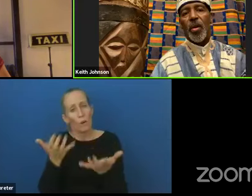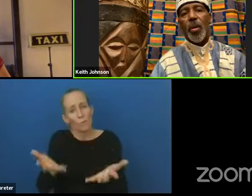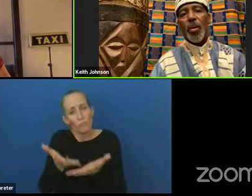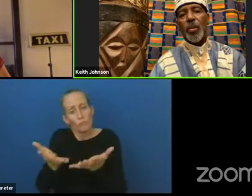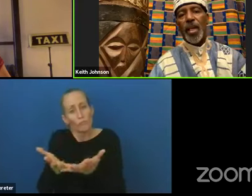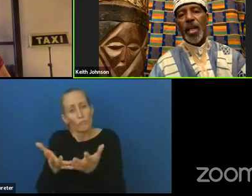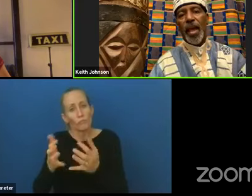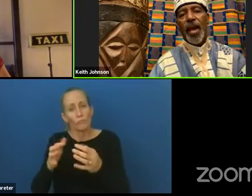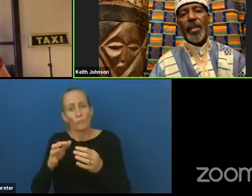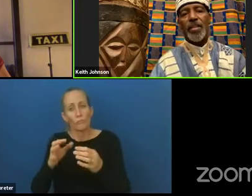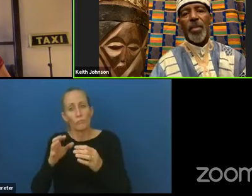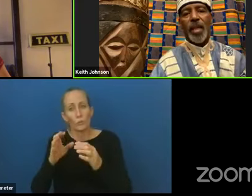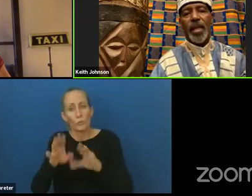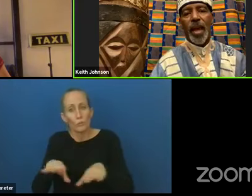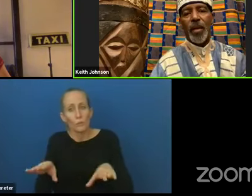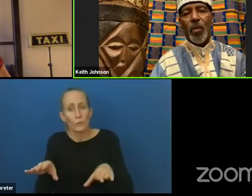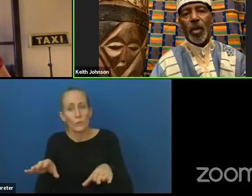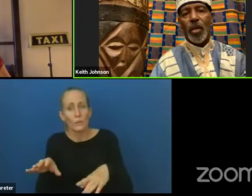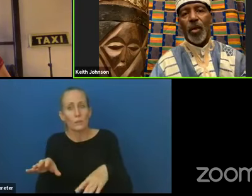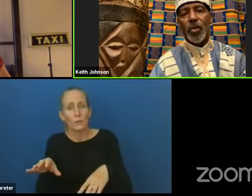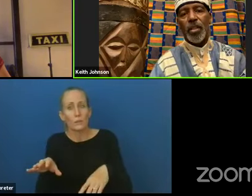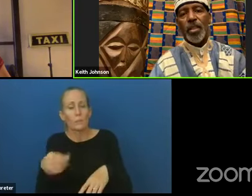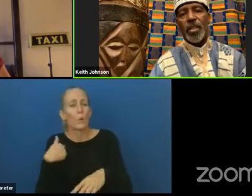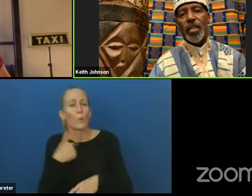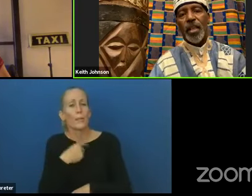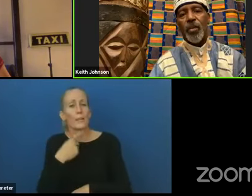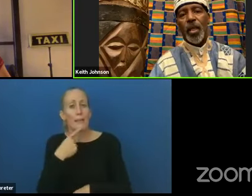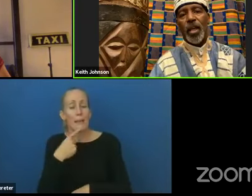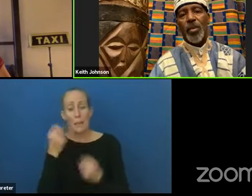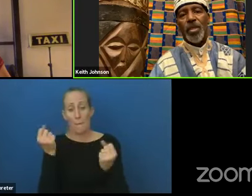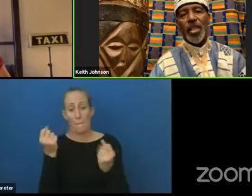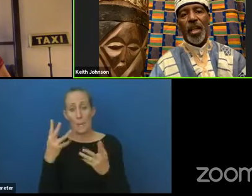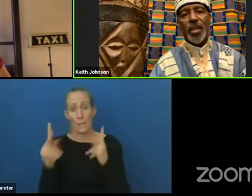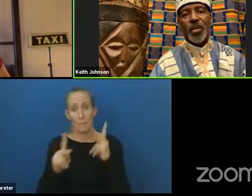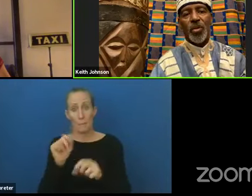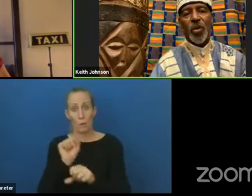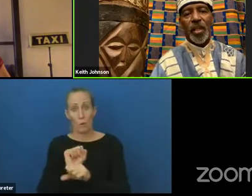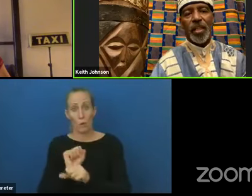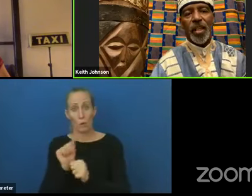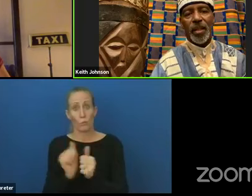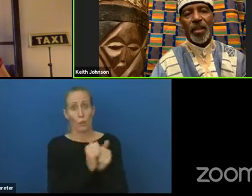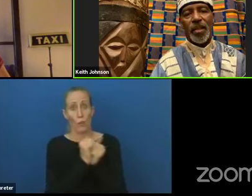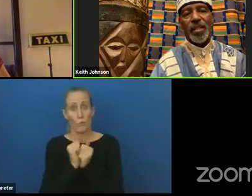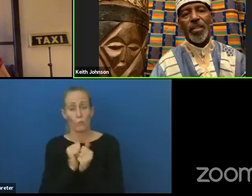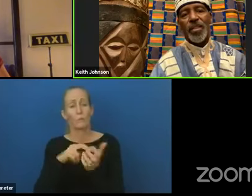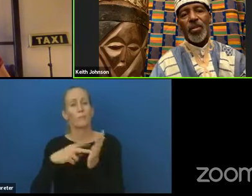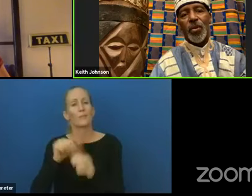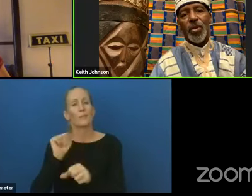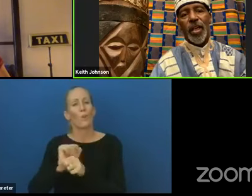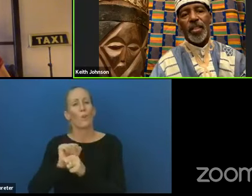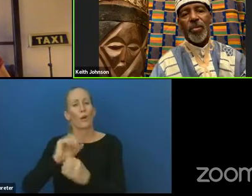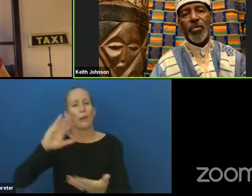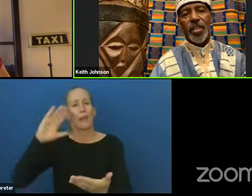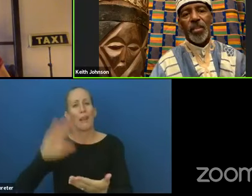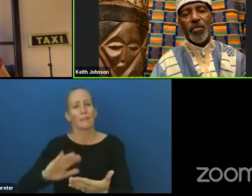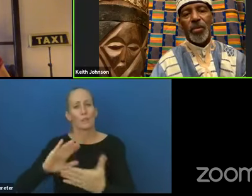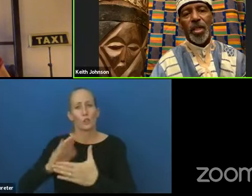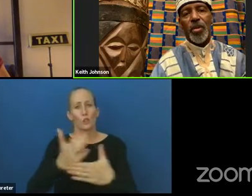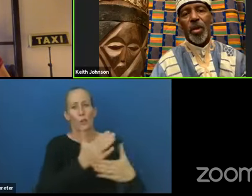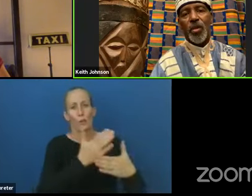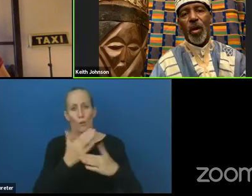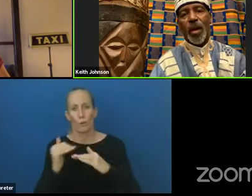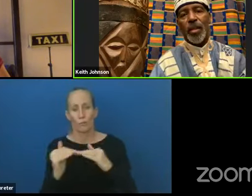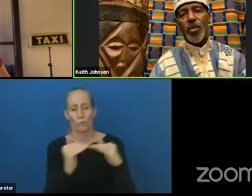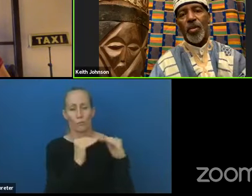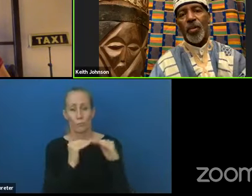you know, many hands make a light workload, and we come together to work together. So that's the reason for